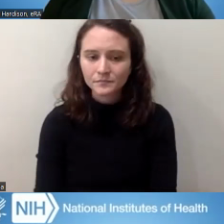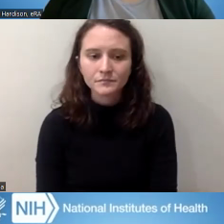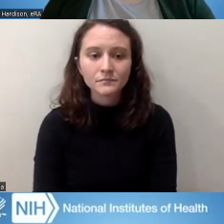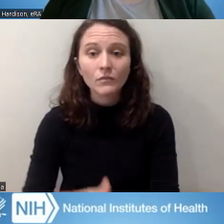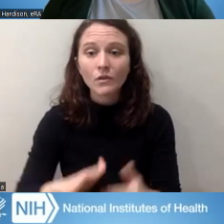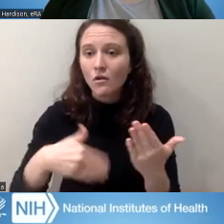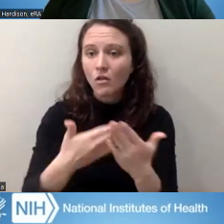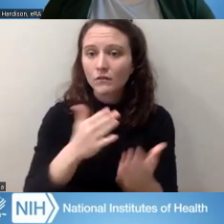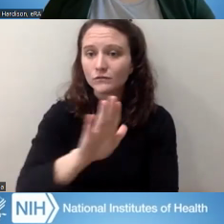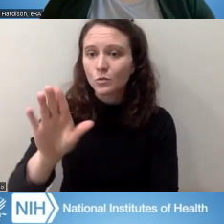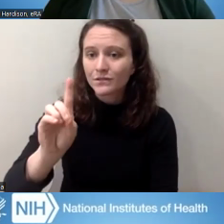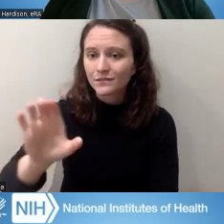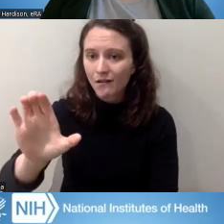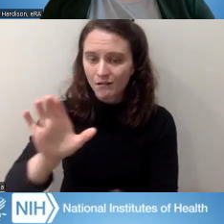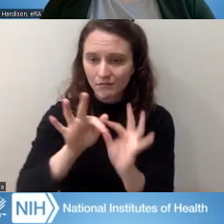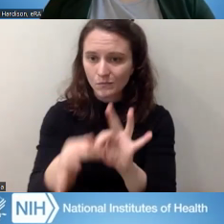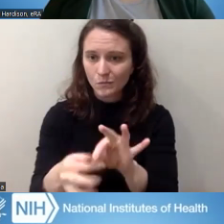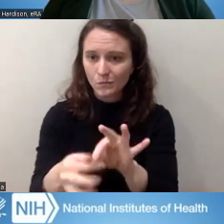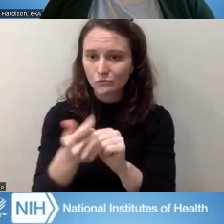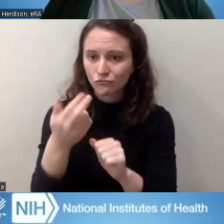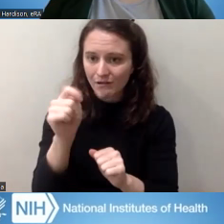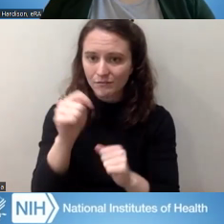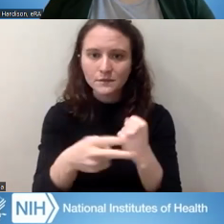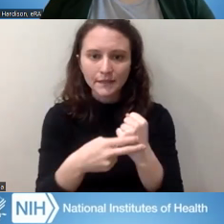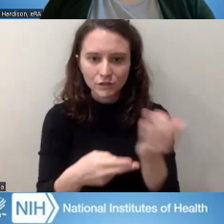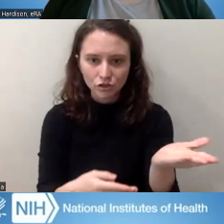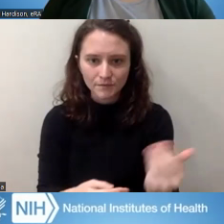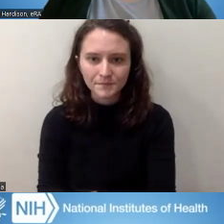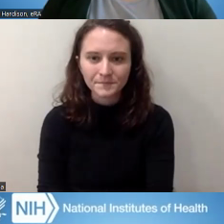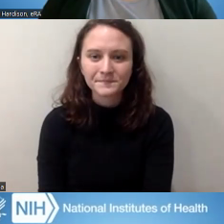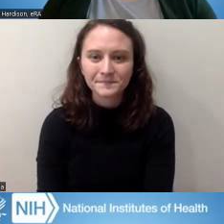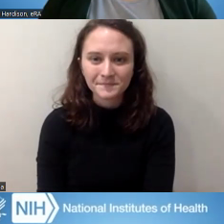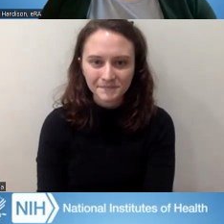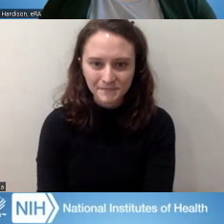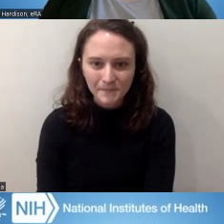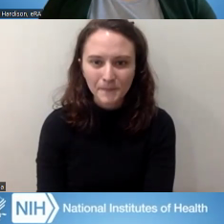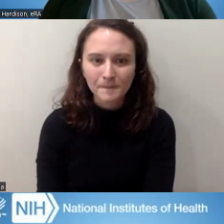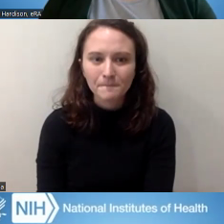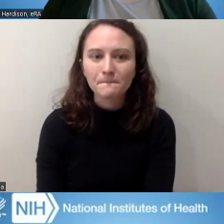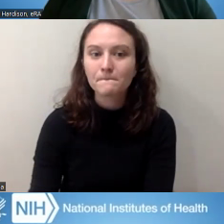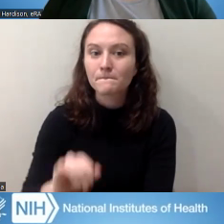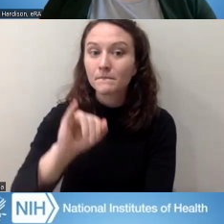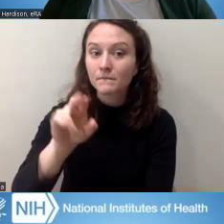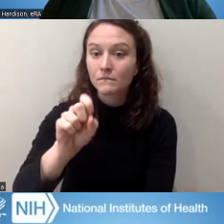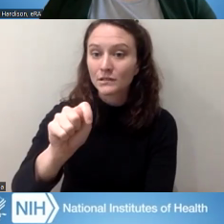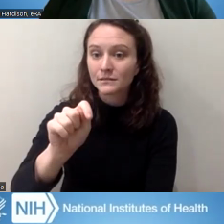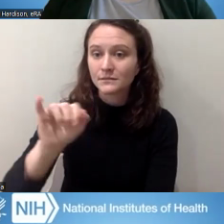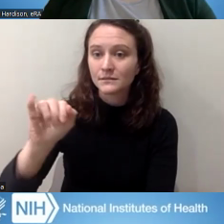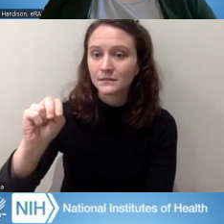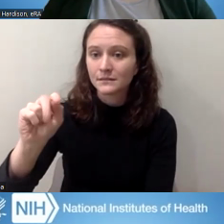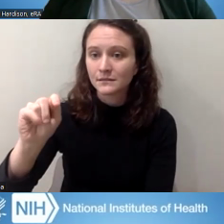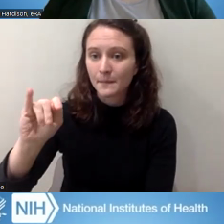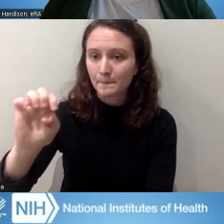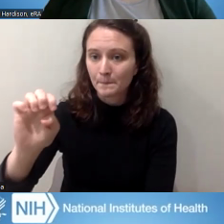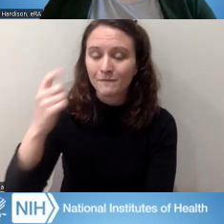are also going to be located here. The just-in-time in the SO search